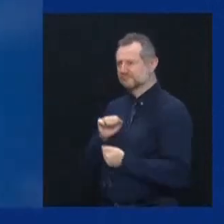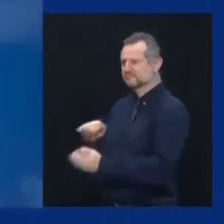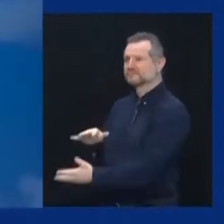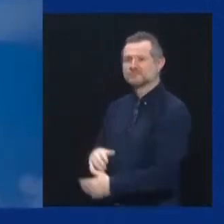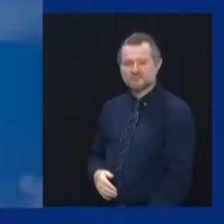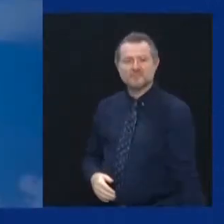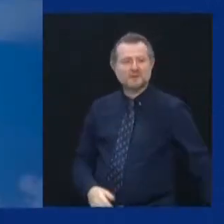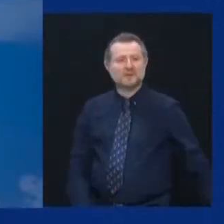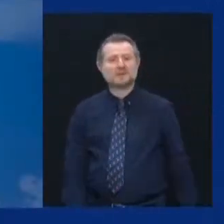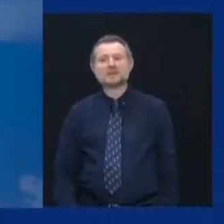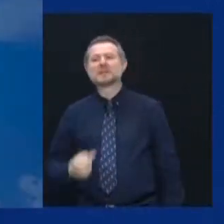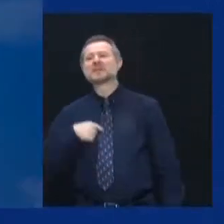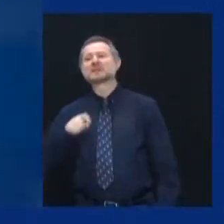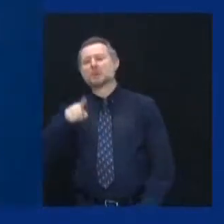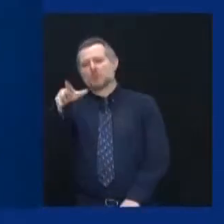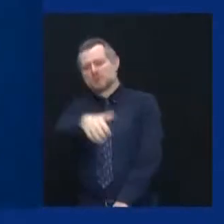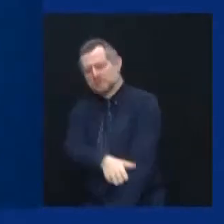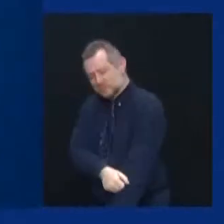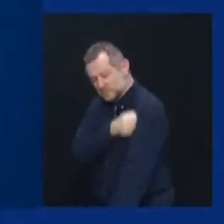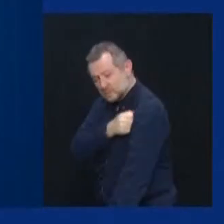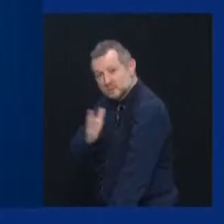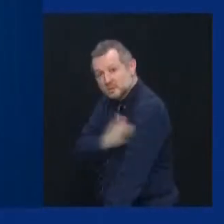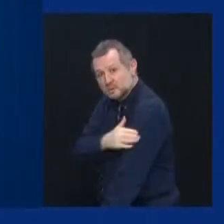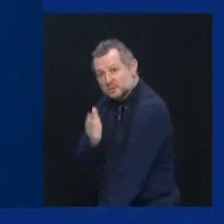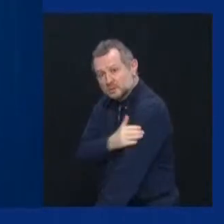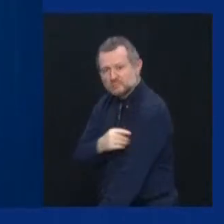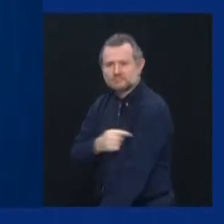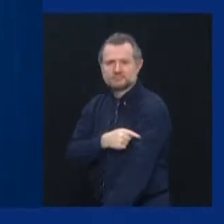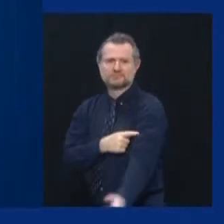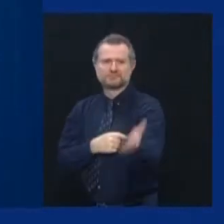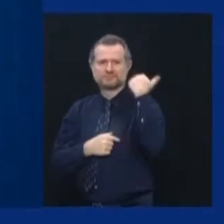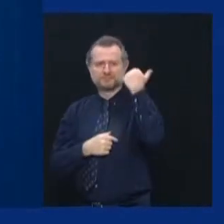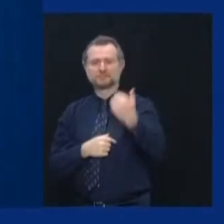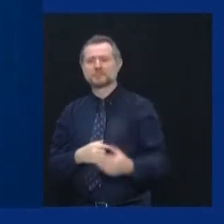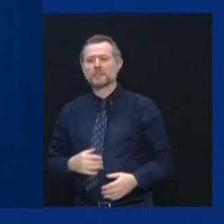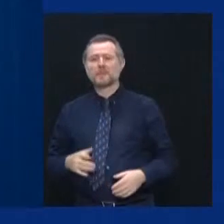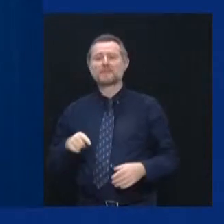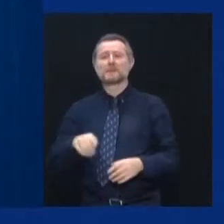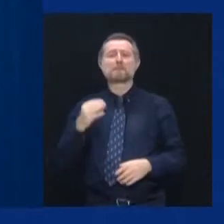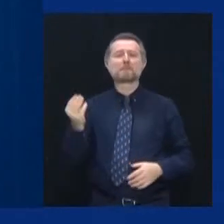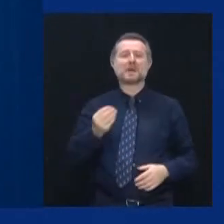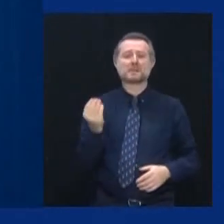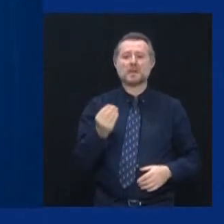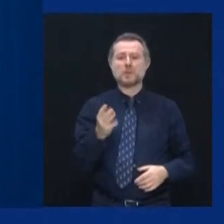because we want needles in arms. A couple of other points. On Monday, we're going to have the State of the State.